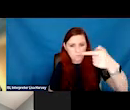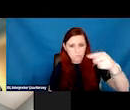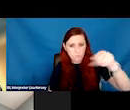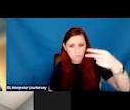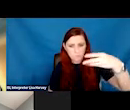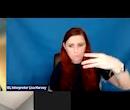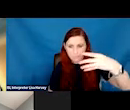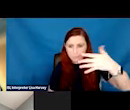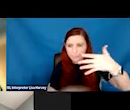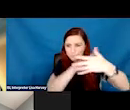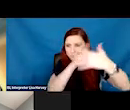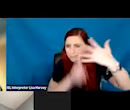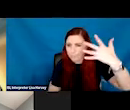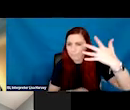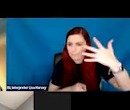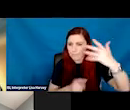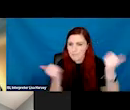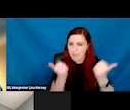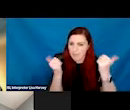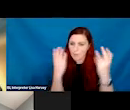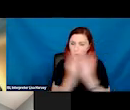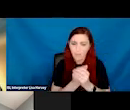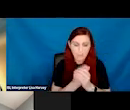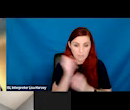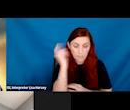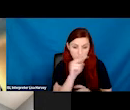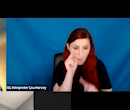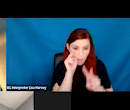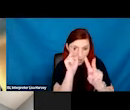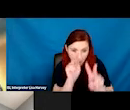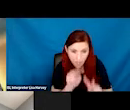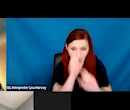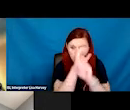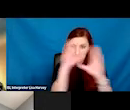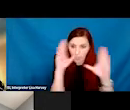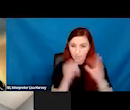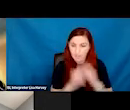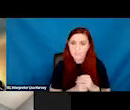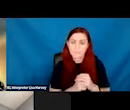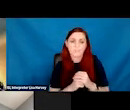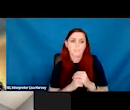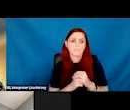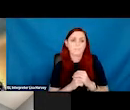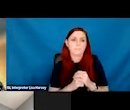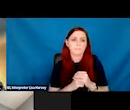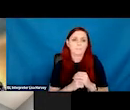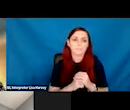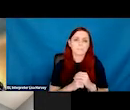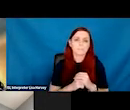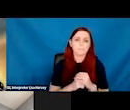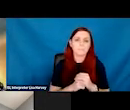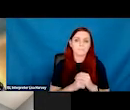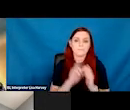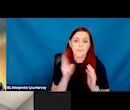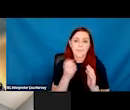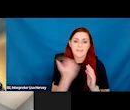of signs, it's really difficult to focus in and read them very clearly. Again, could I have the